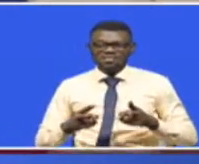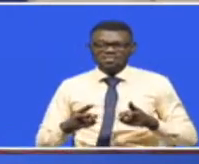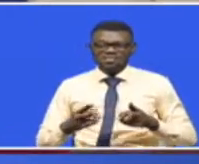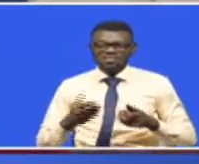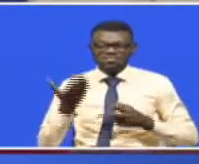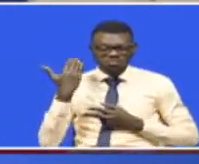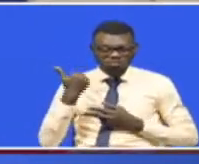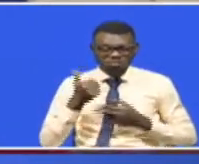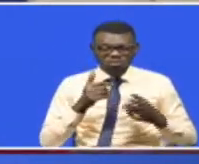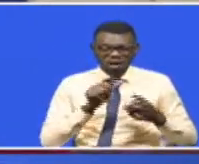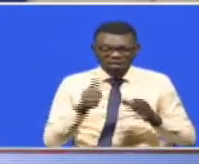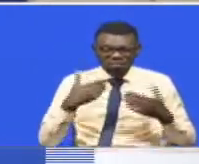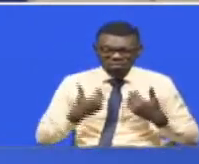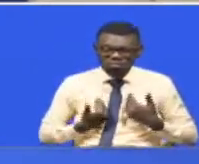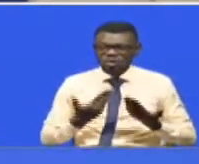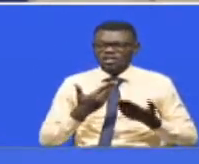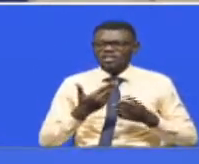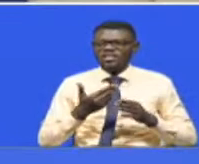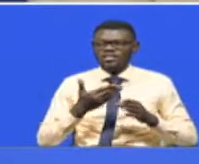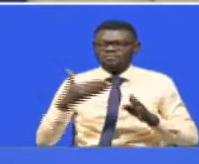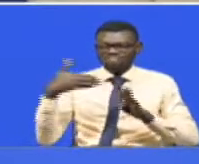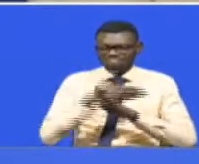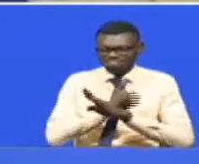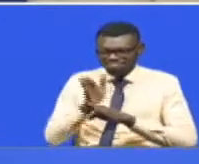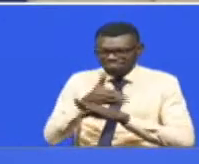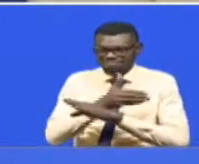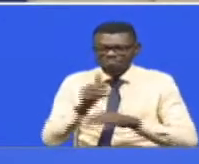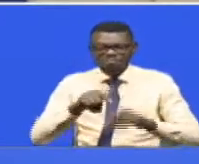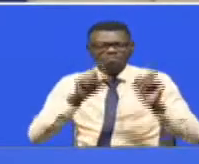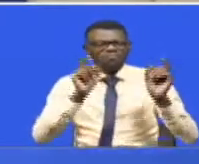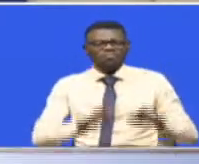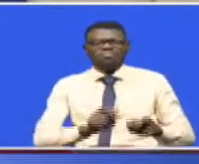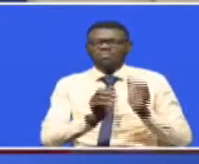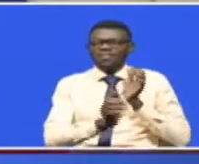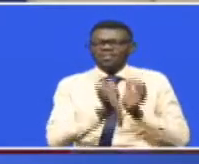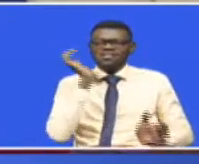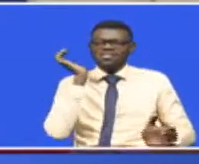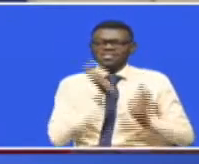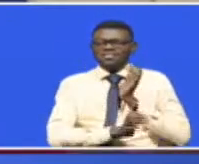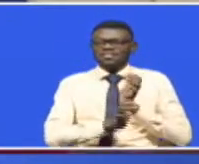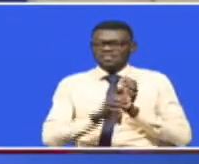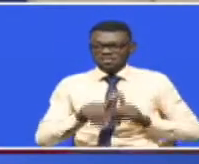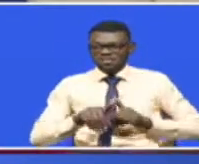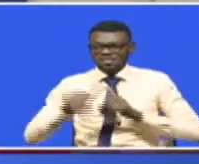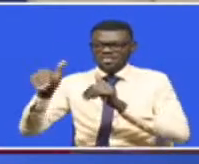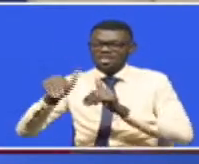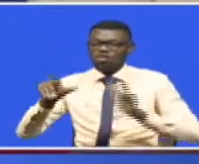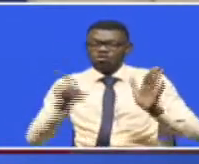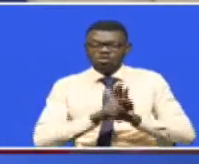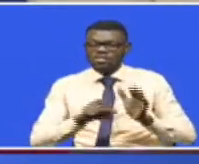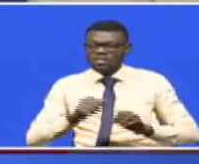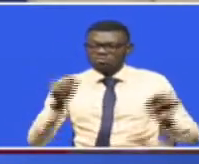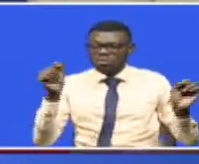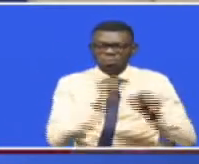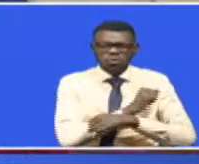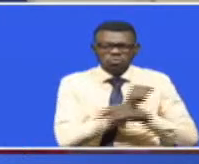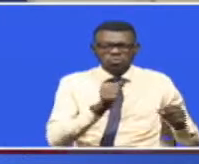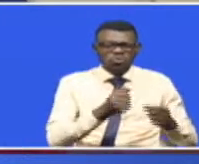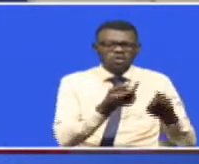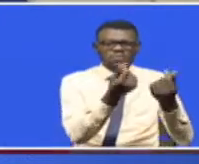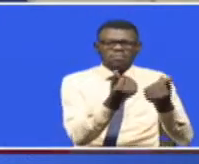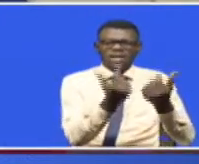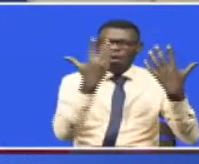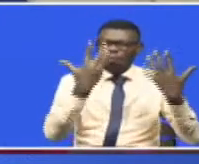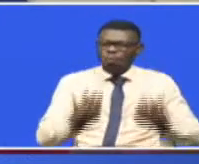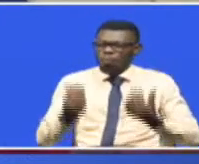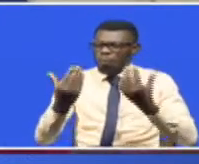karabati litendeka, basi they will face the full force of the law. Because lazima hatuwezi tupore mali ya wananchi